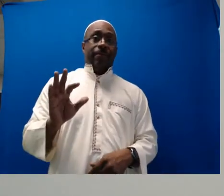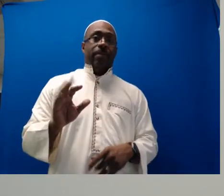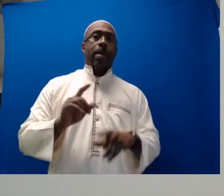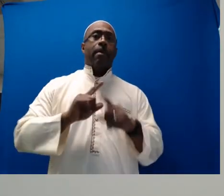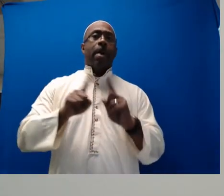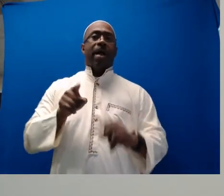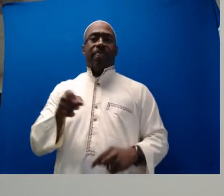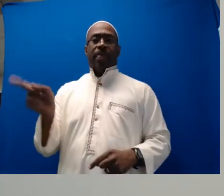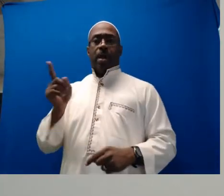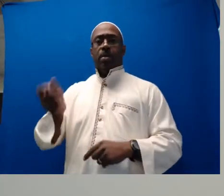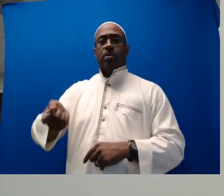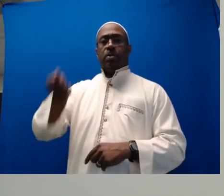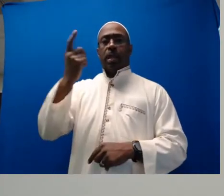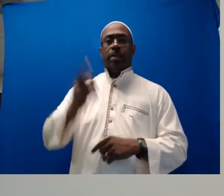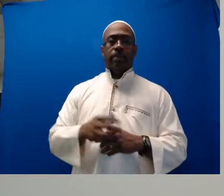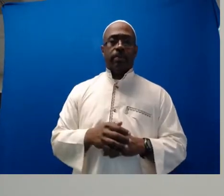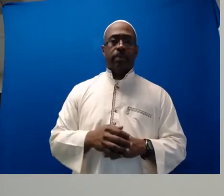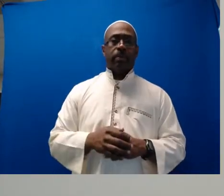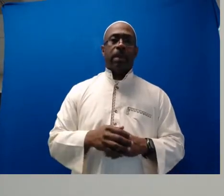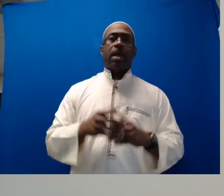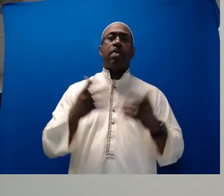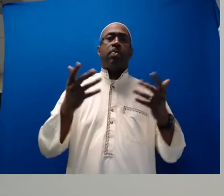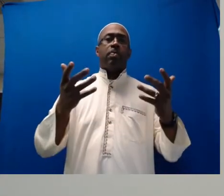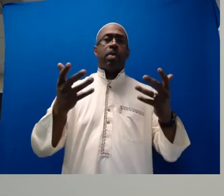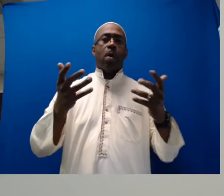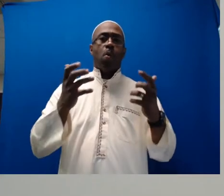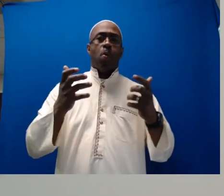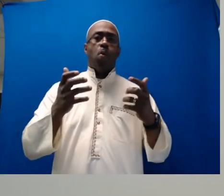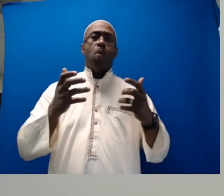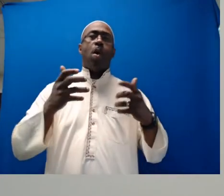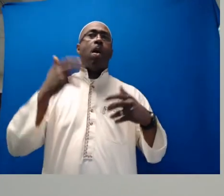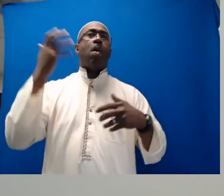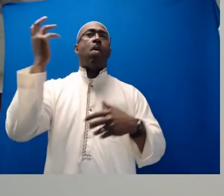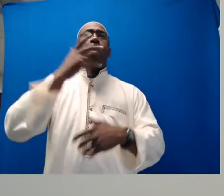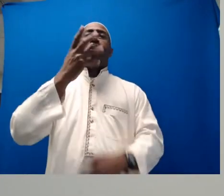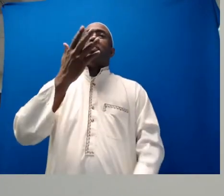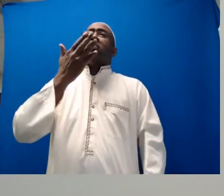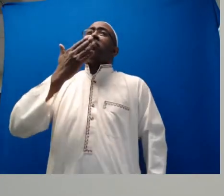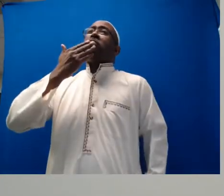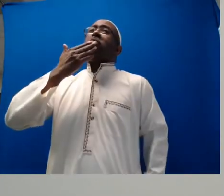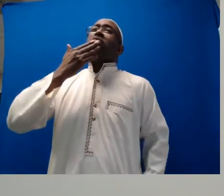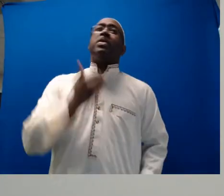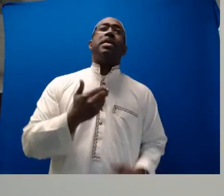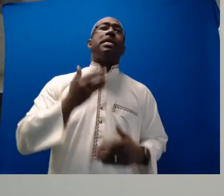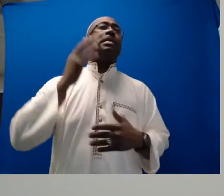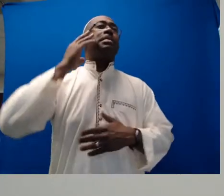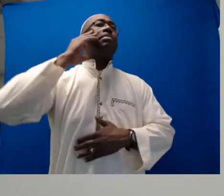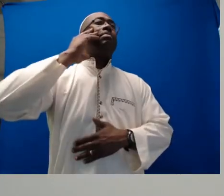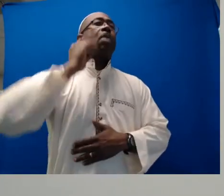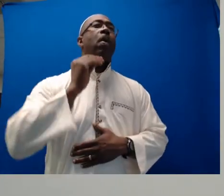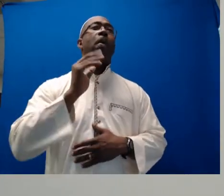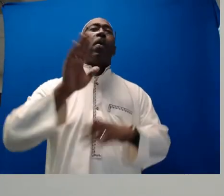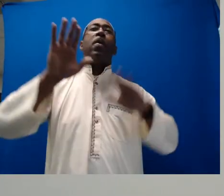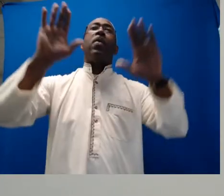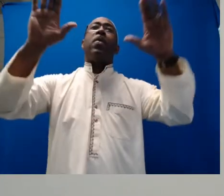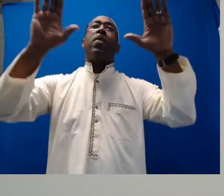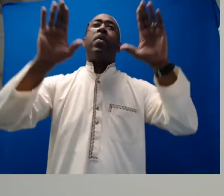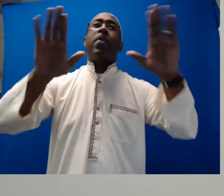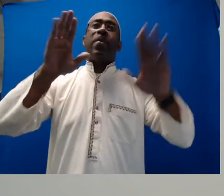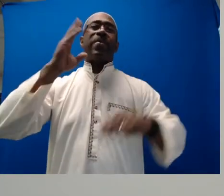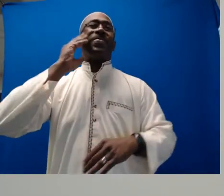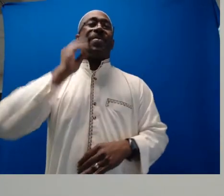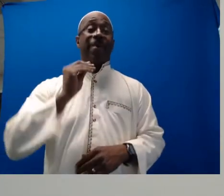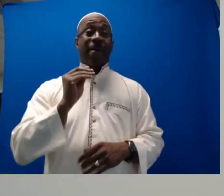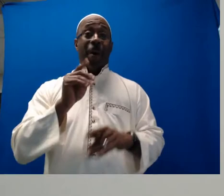they understand that khitamuhu misk, that they want to have its ending to be like musk, to be sweet, to be fragrant, to be excellent. And as